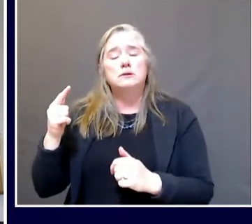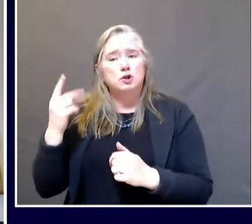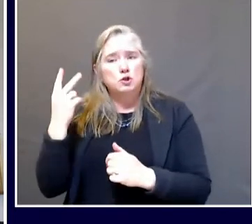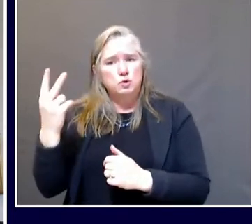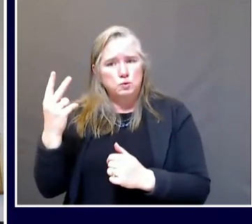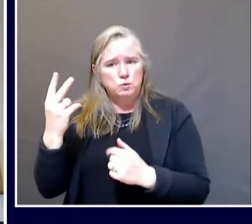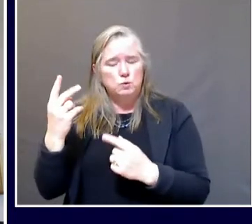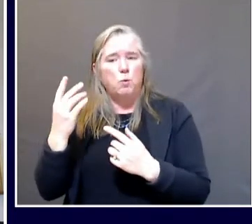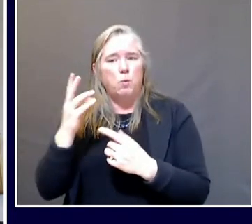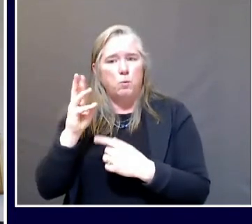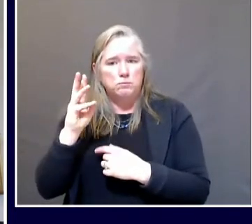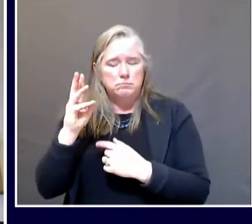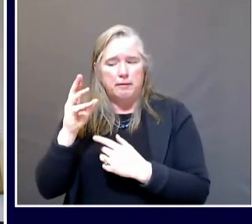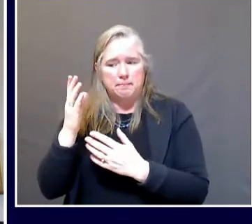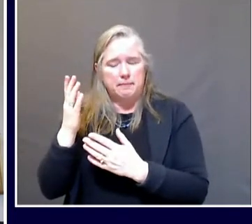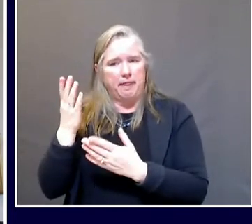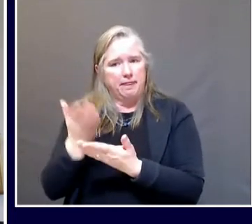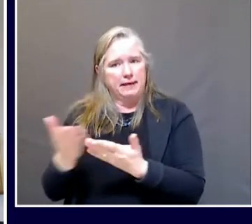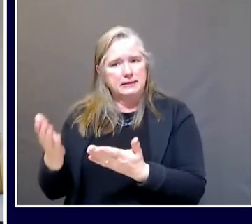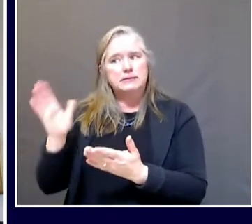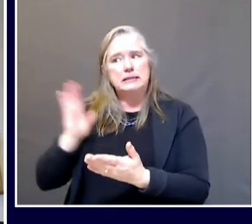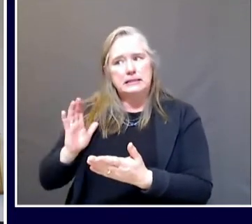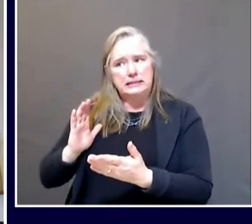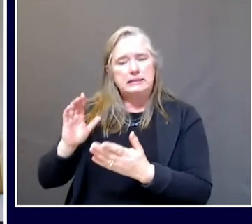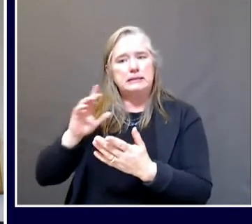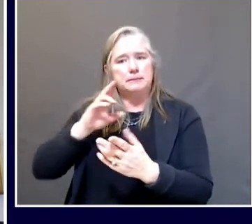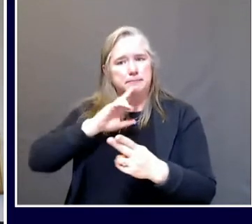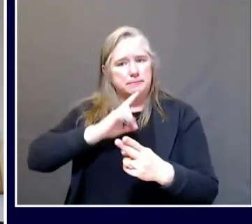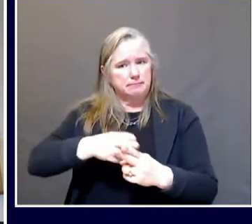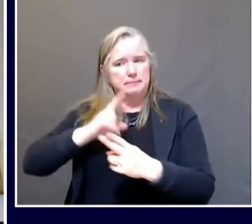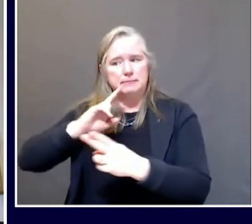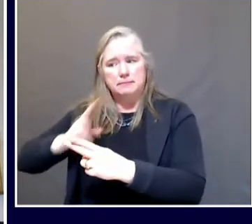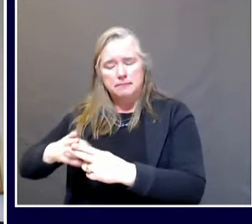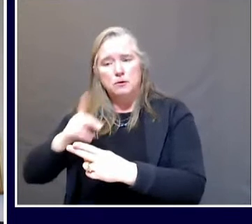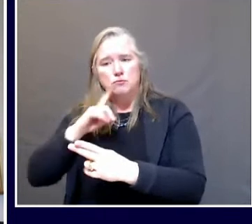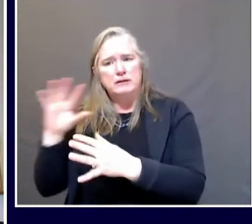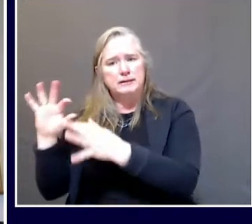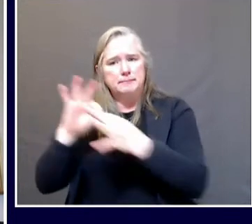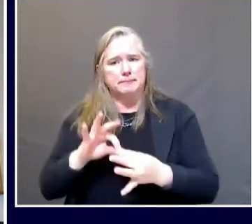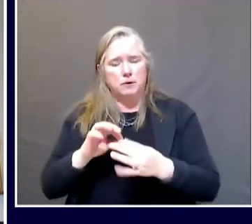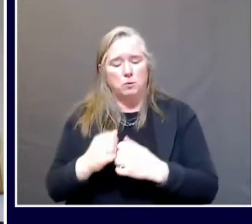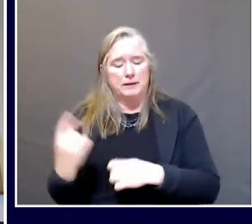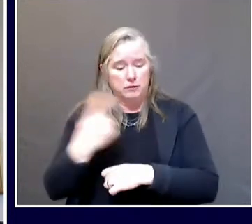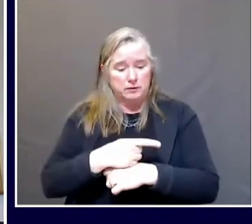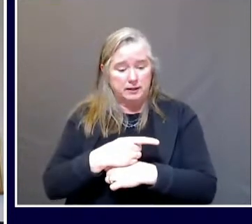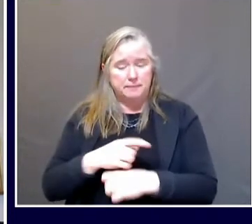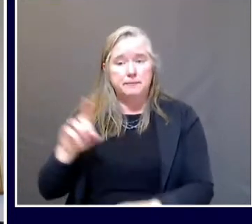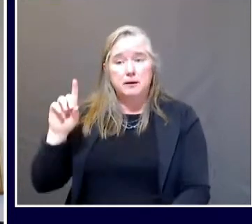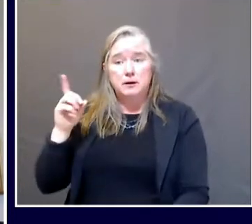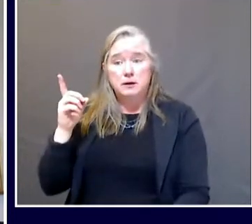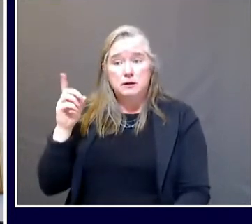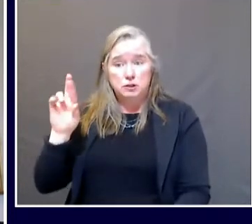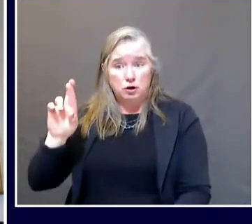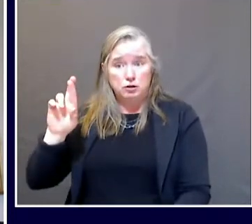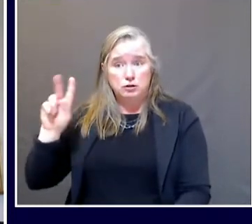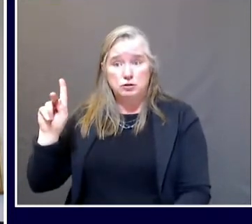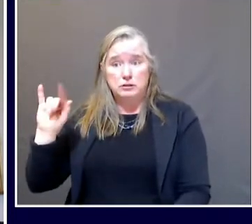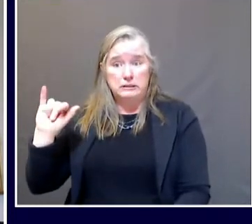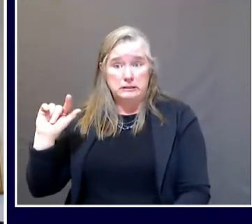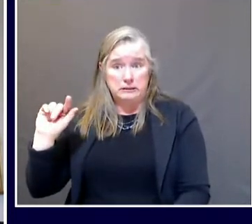particularly important for the moment that we are in right now. Dr. King